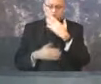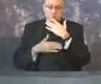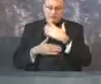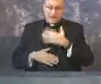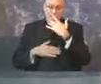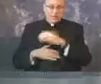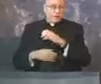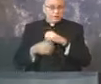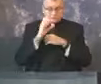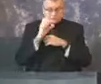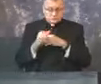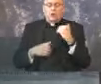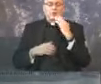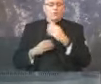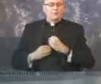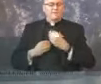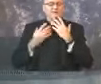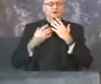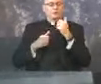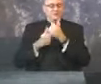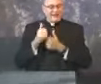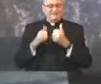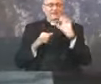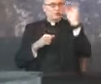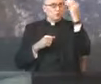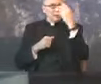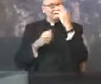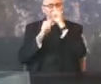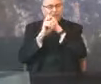filled with every grace and heavenly blessing.